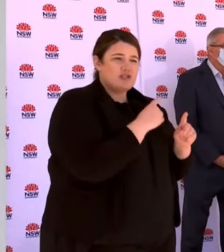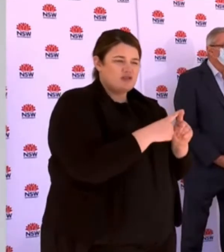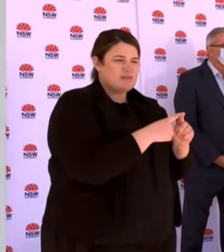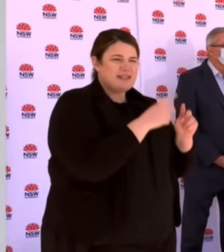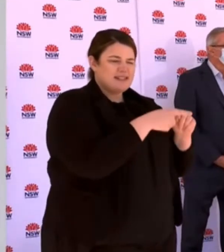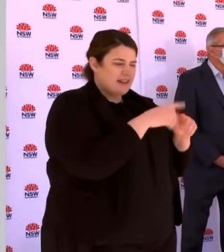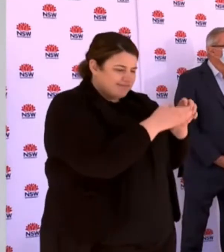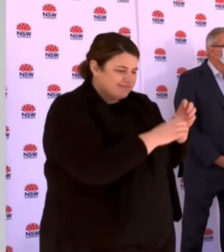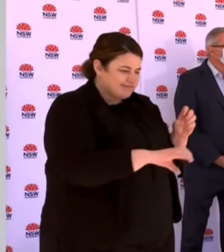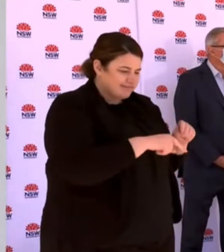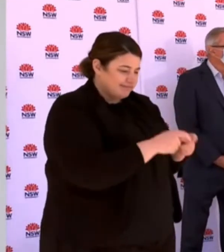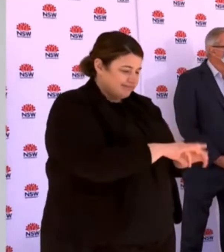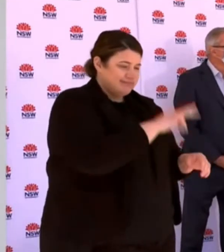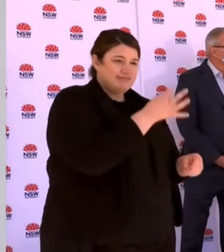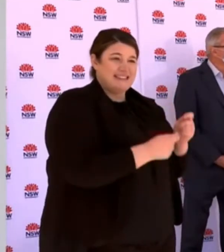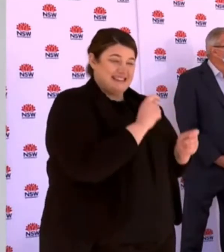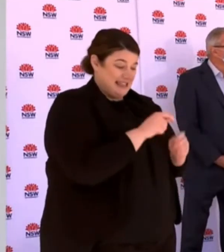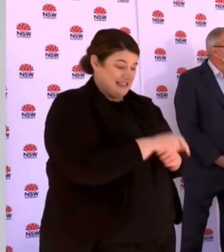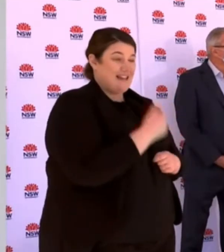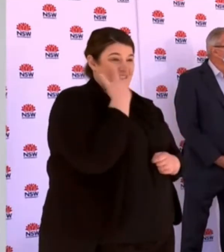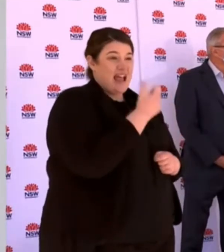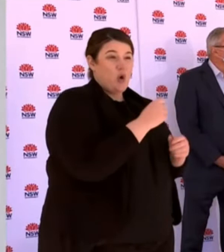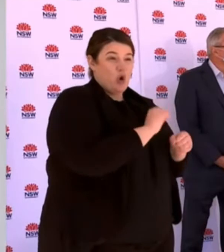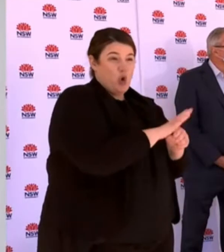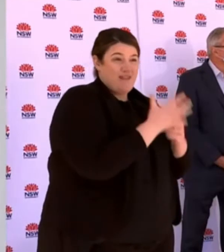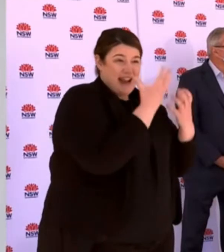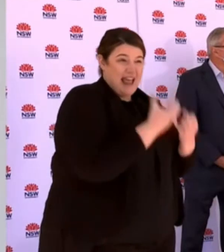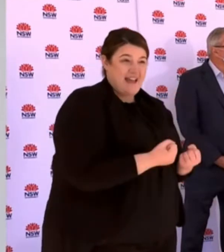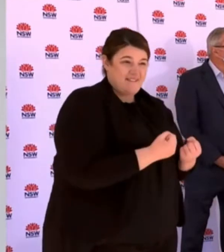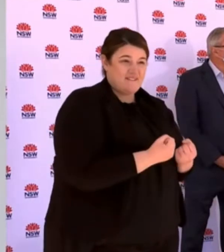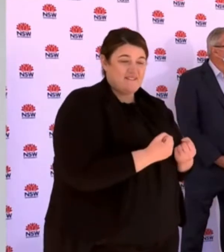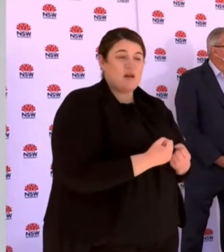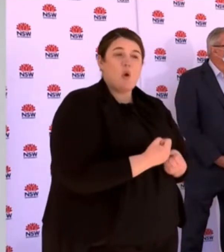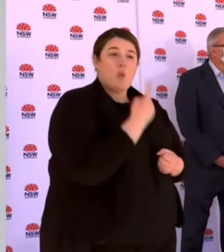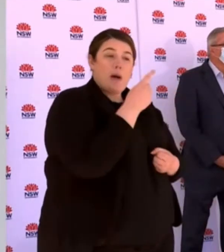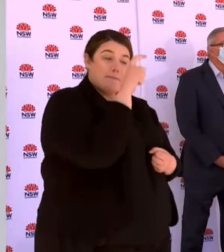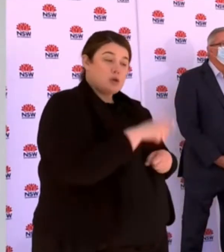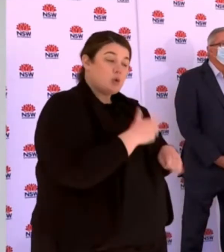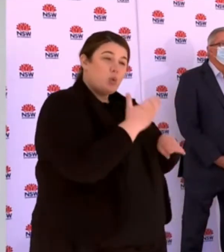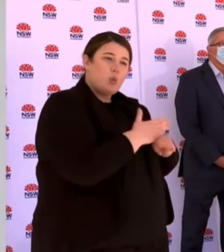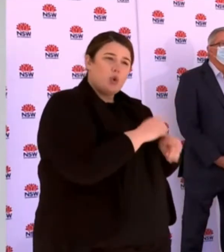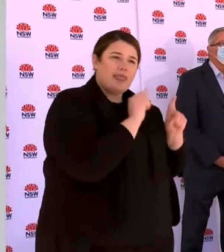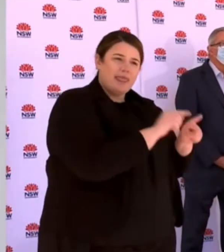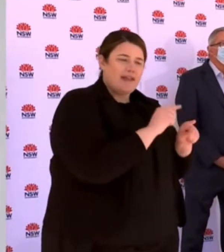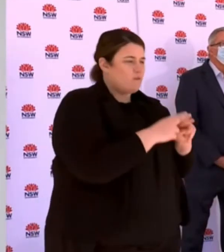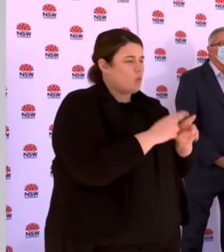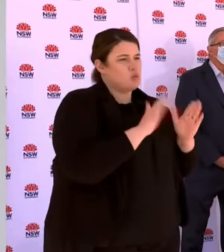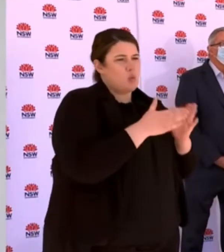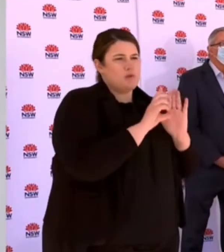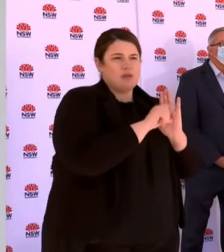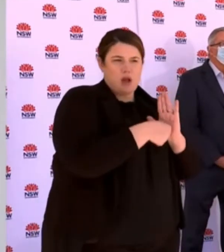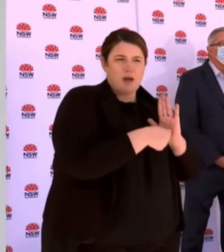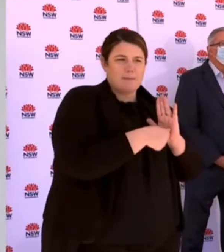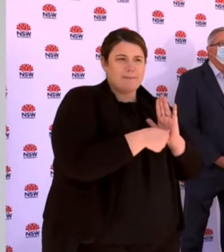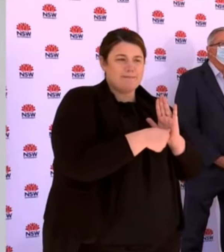treatment. Now, there may be an explanation for that in the sense that a worker worked there for a